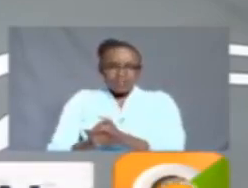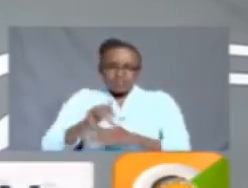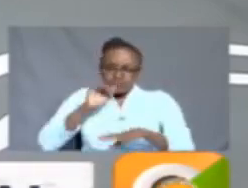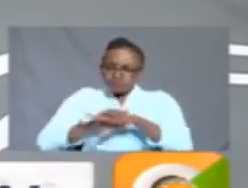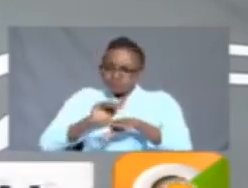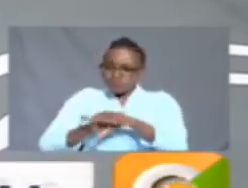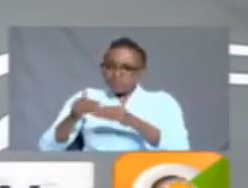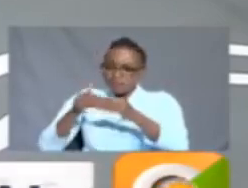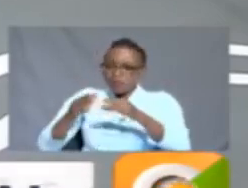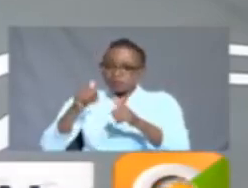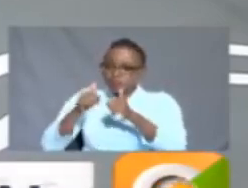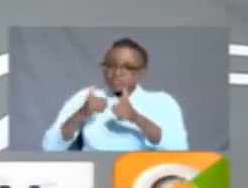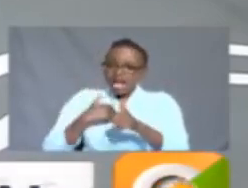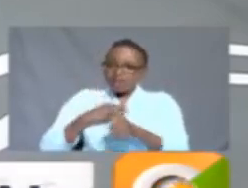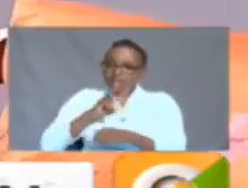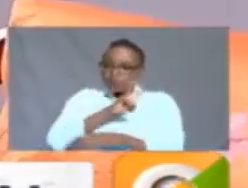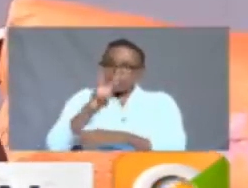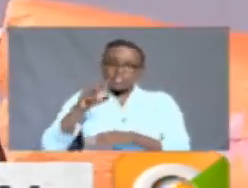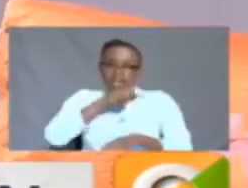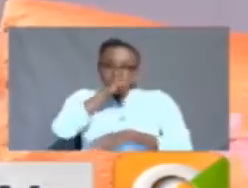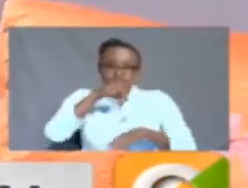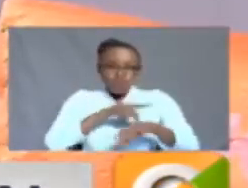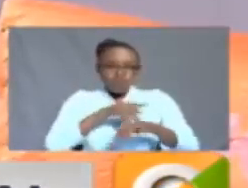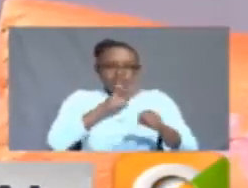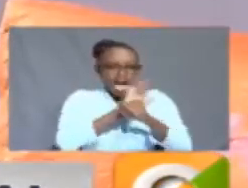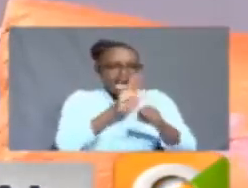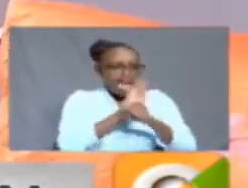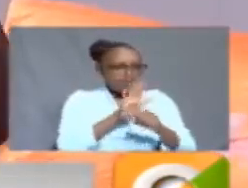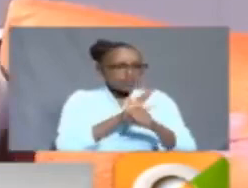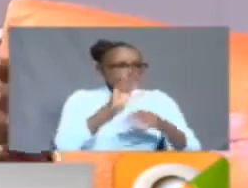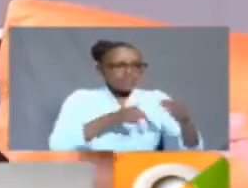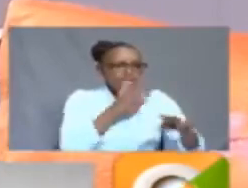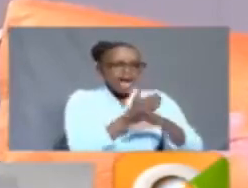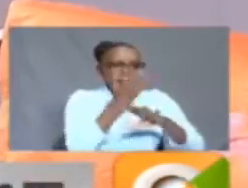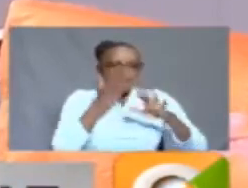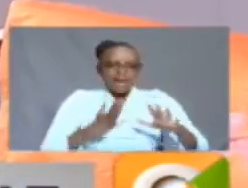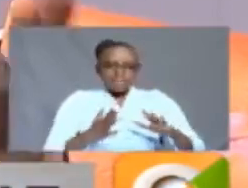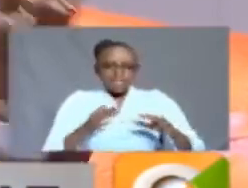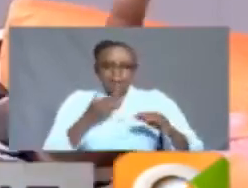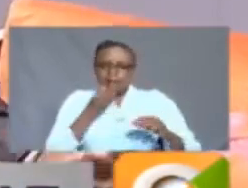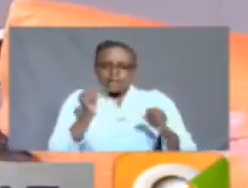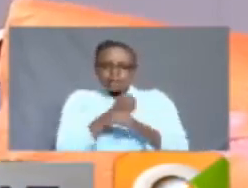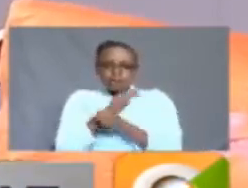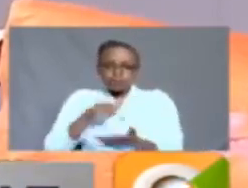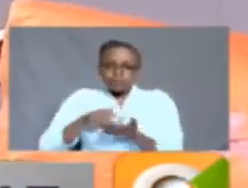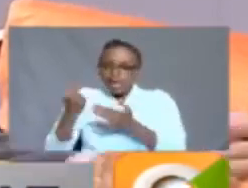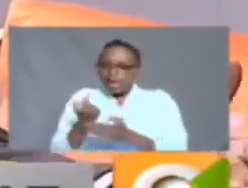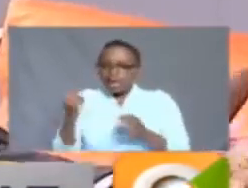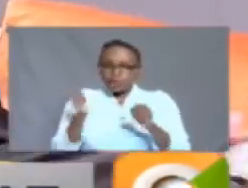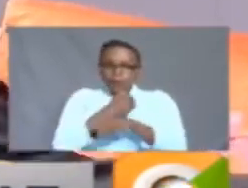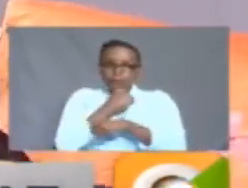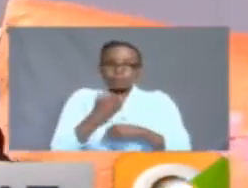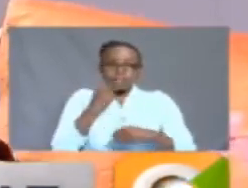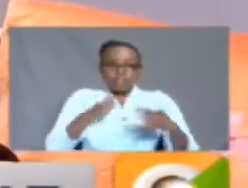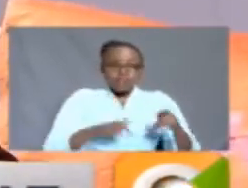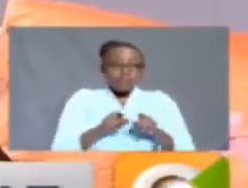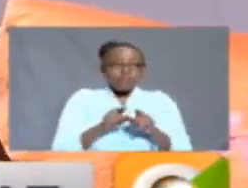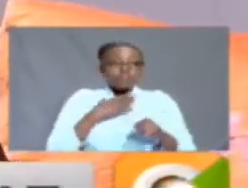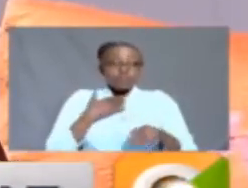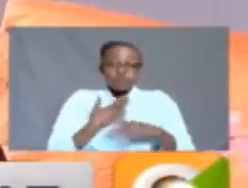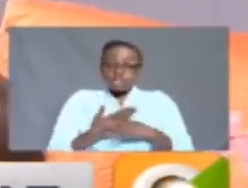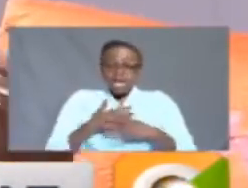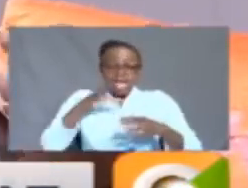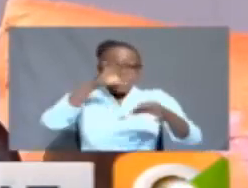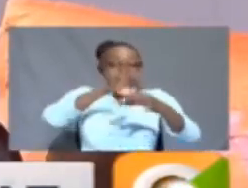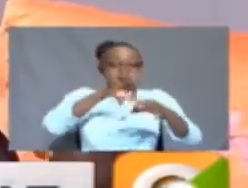leaders we have in Western Province, most of them are beggars. They are not men who can stand on their own. I'm saying this, I don't want an elective